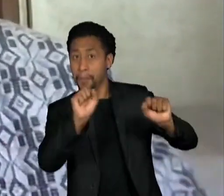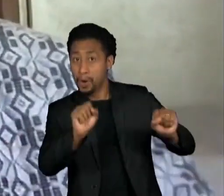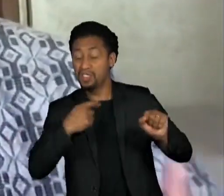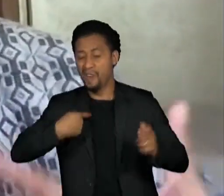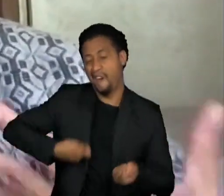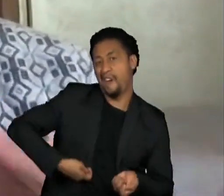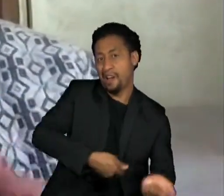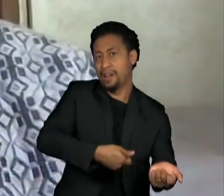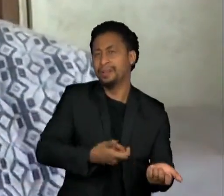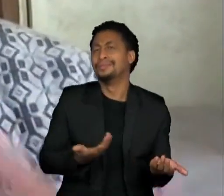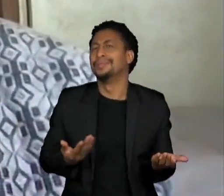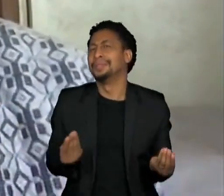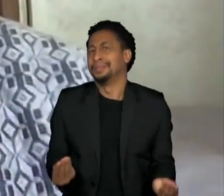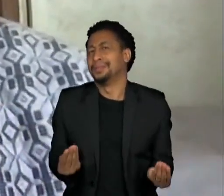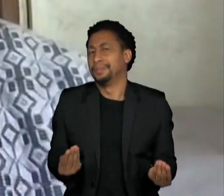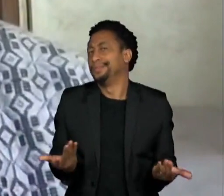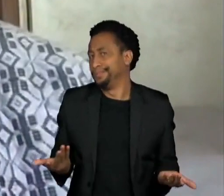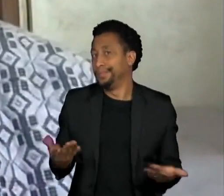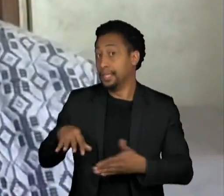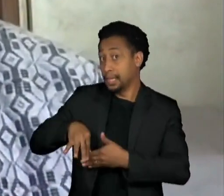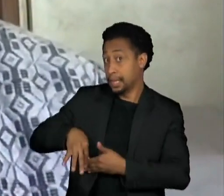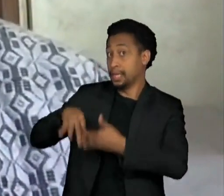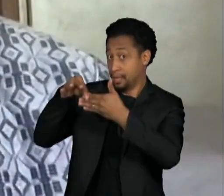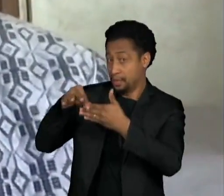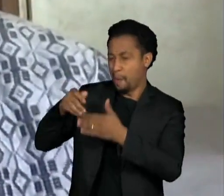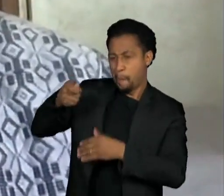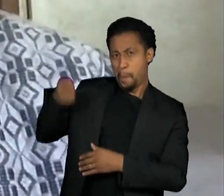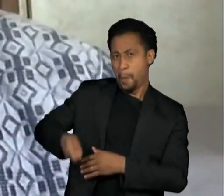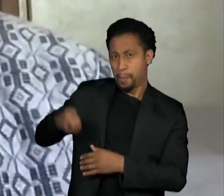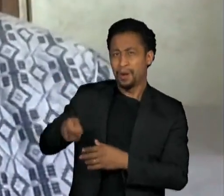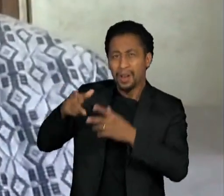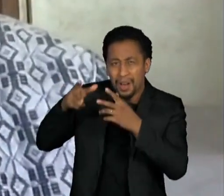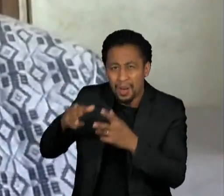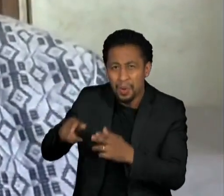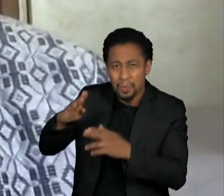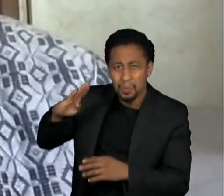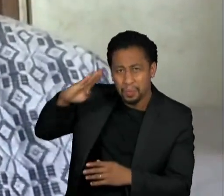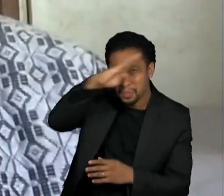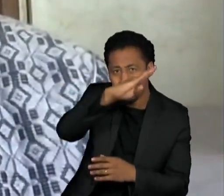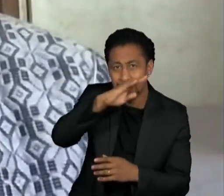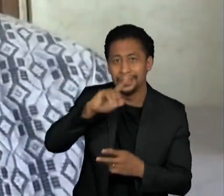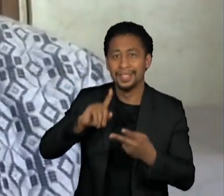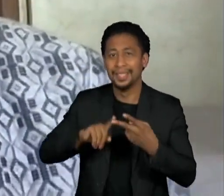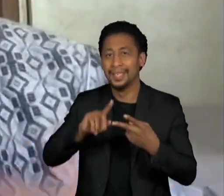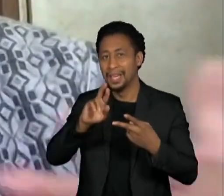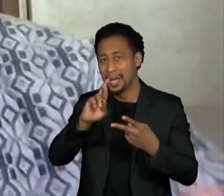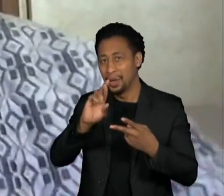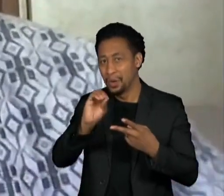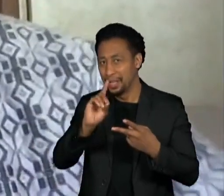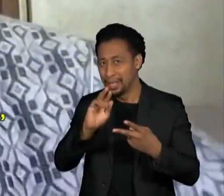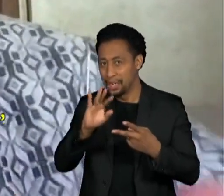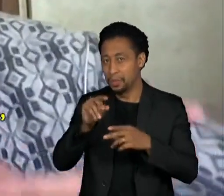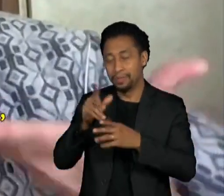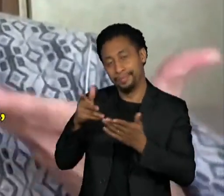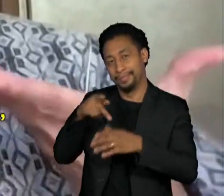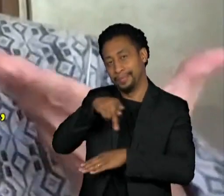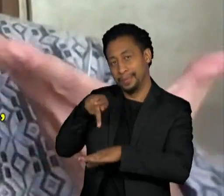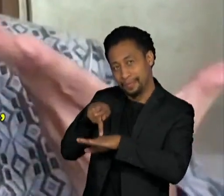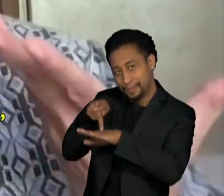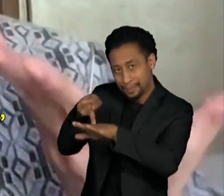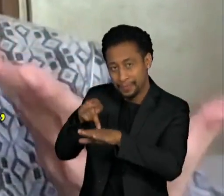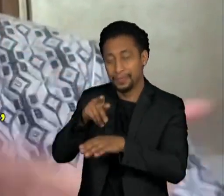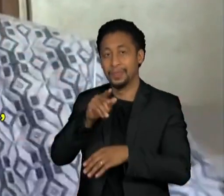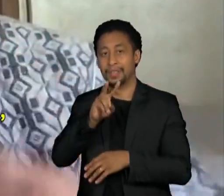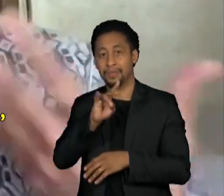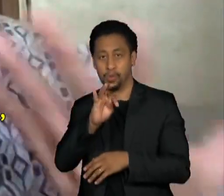that illiberal leaders like Jair Bolsonaro, like Rodrigo Duterte, like Viktor Orban, that these